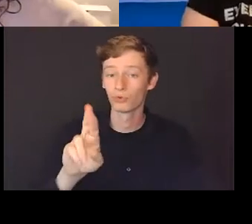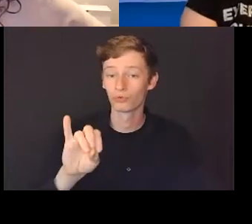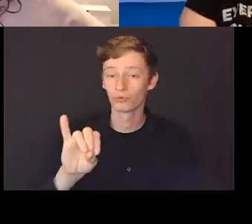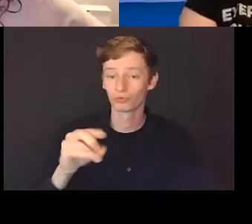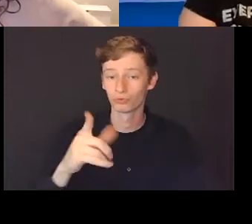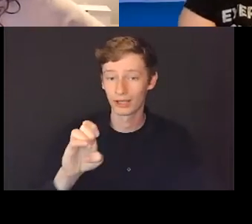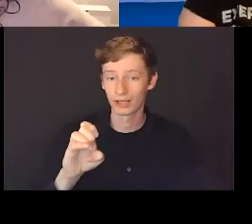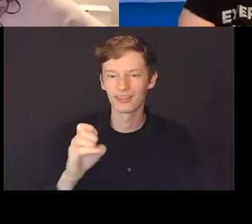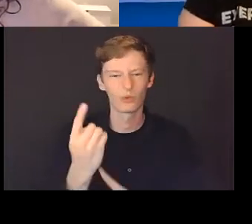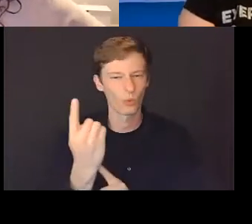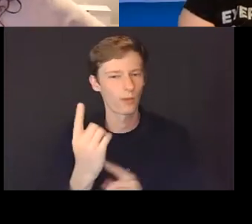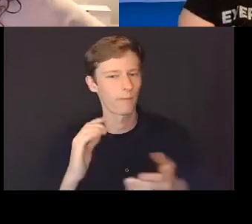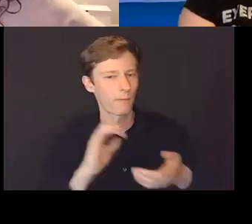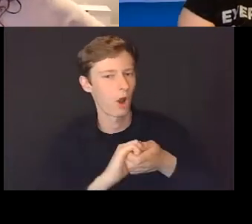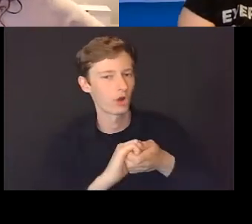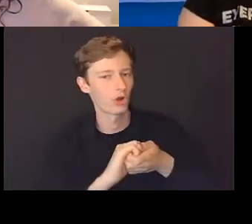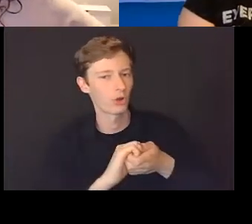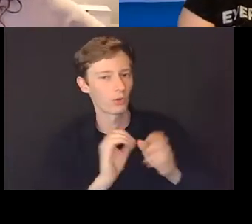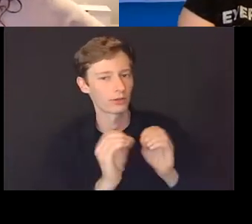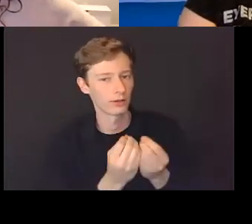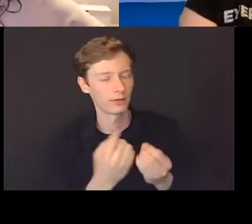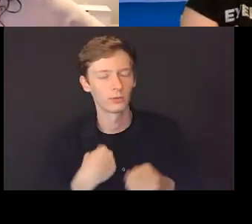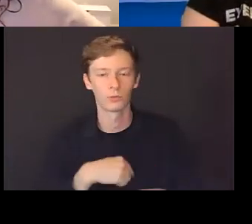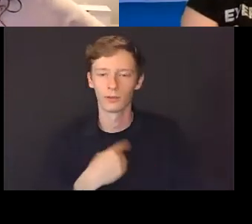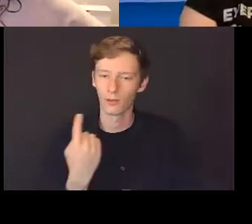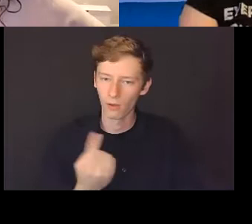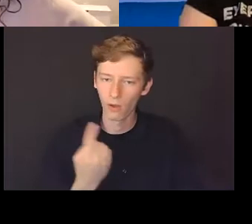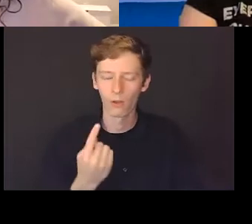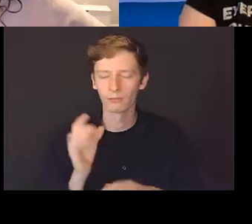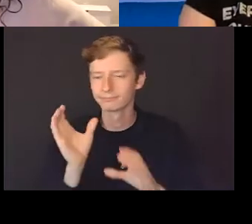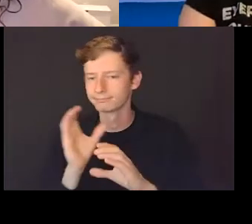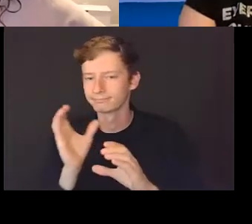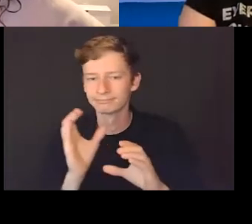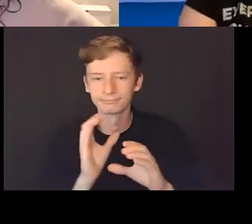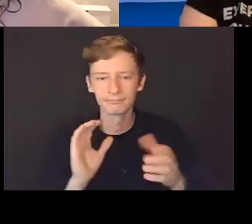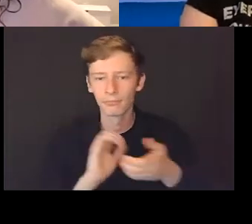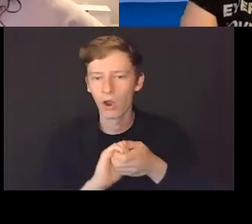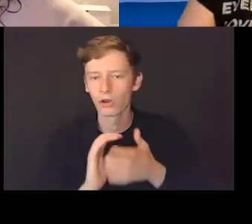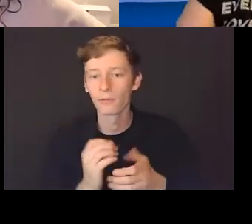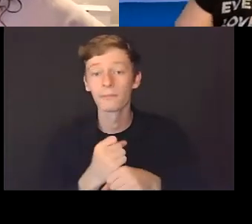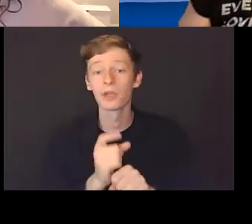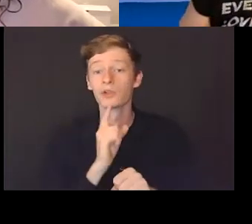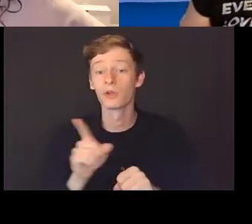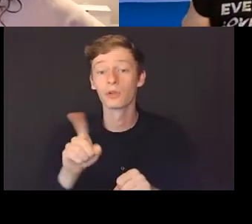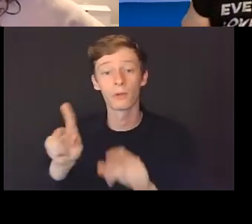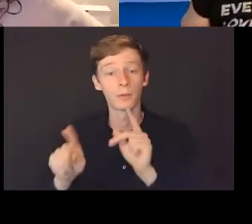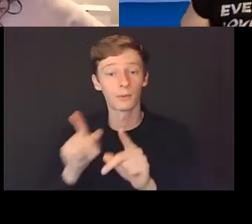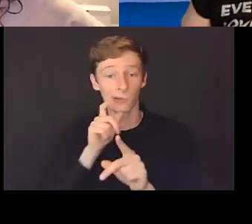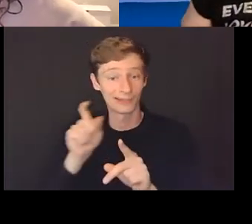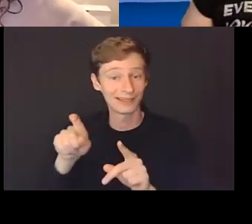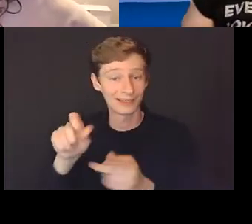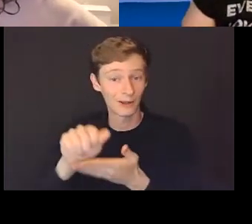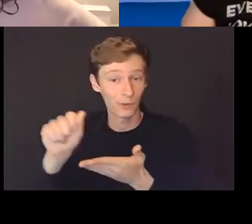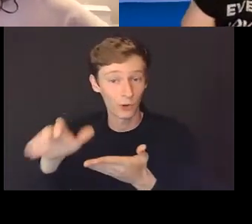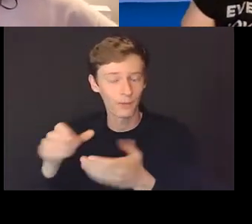organizations. We're all working together to make sure that people who need abortion services can get where they need to be,